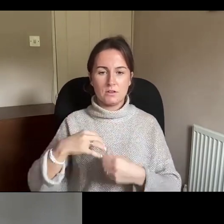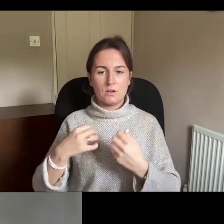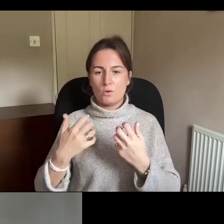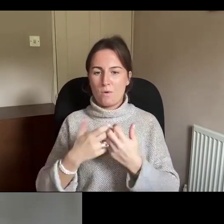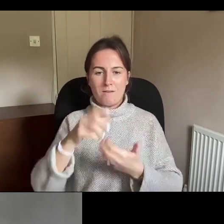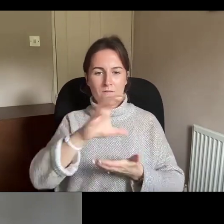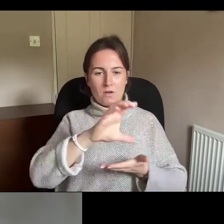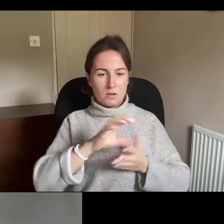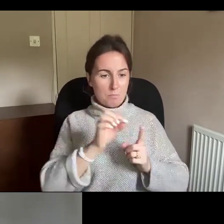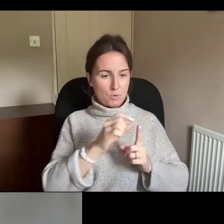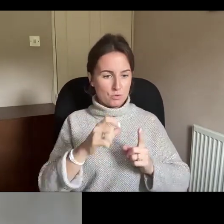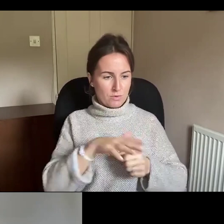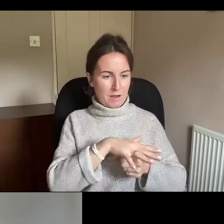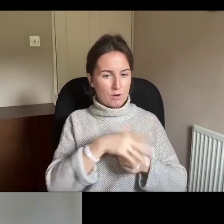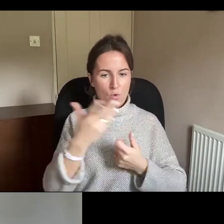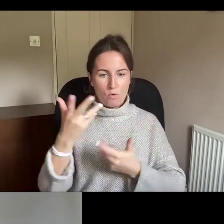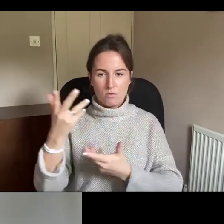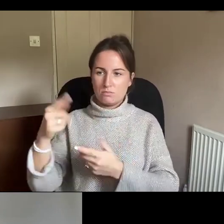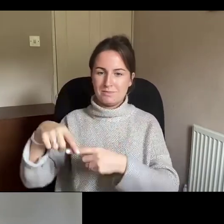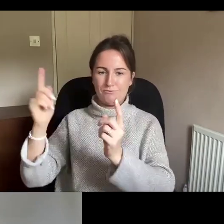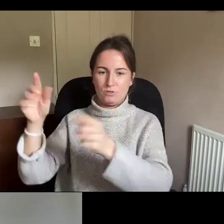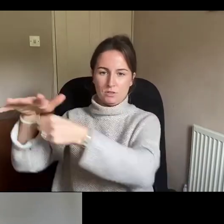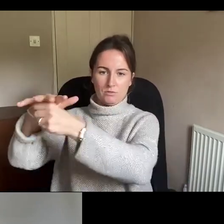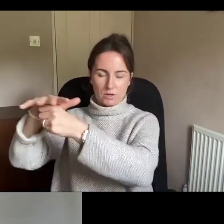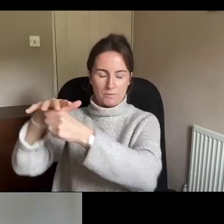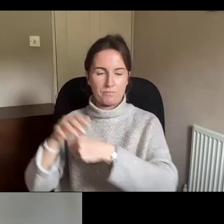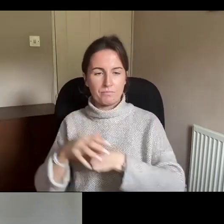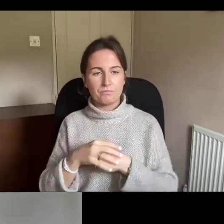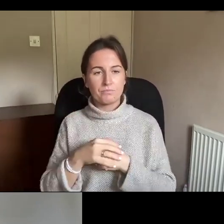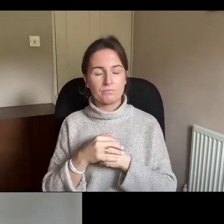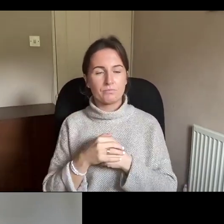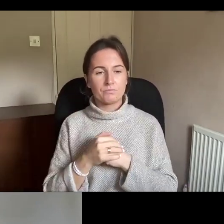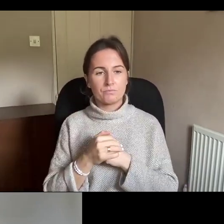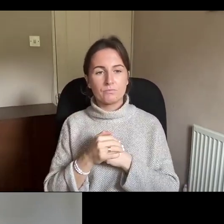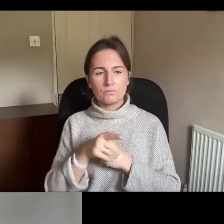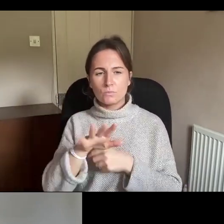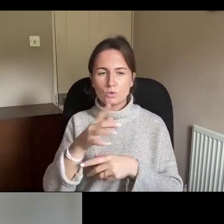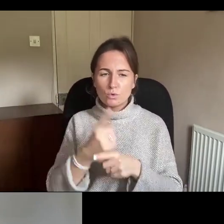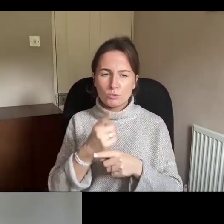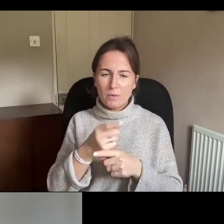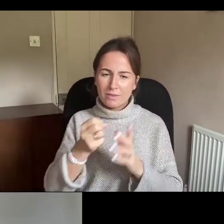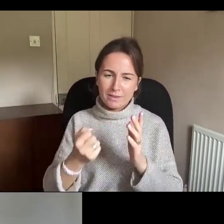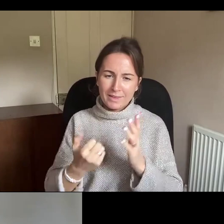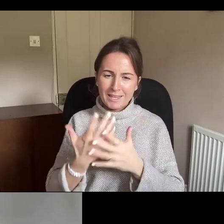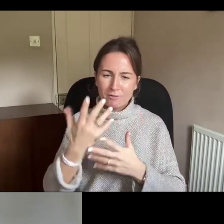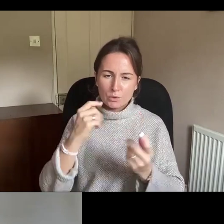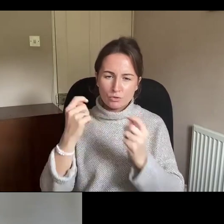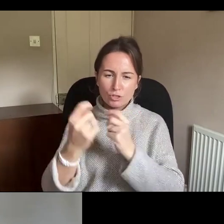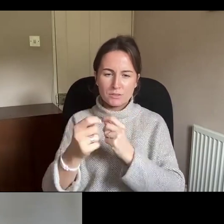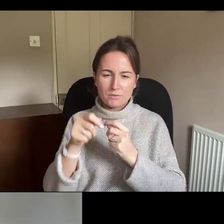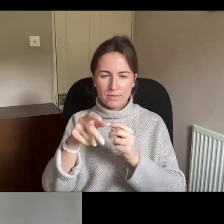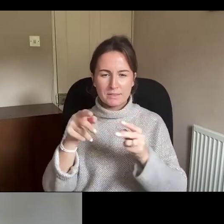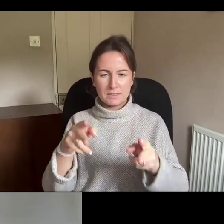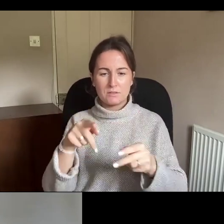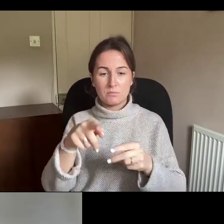demonstrate that. And it is on, we talked about the evolution of the system. How we might better